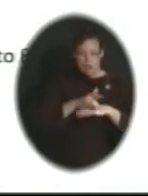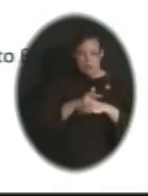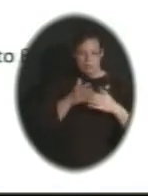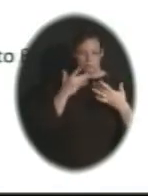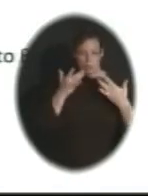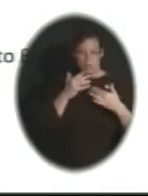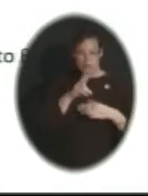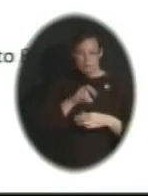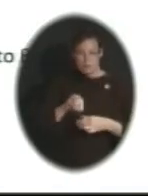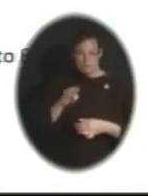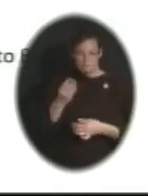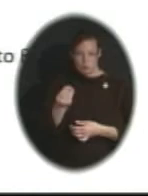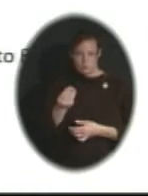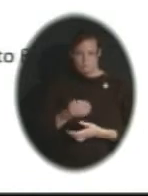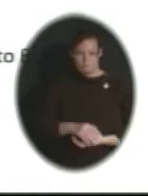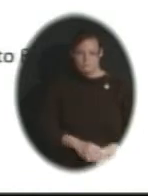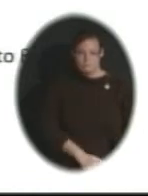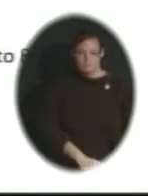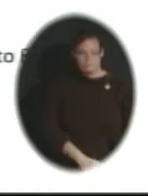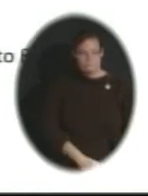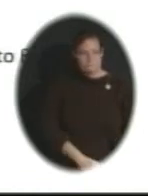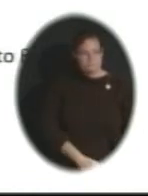of 2014.